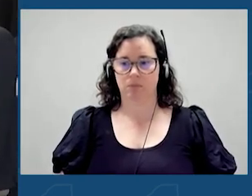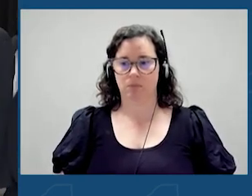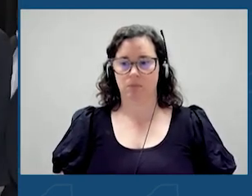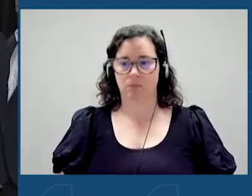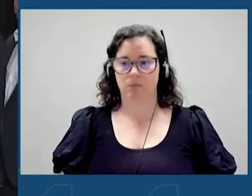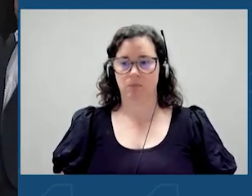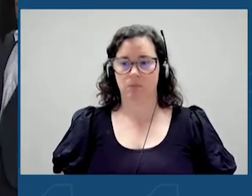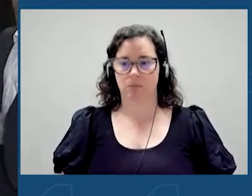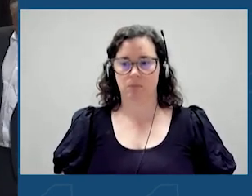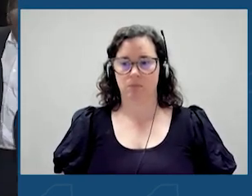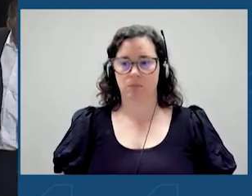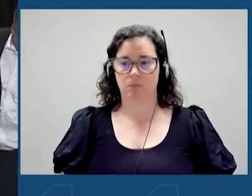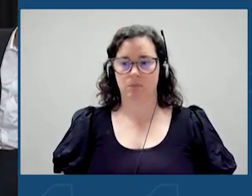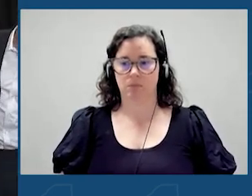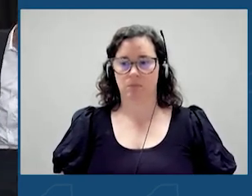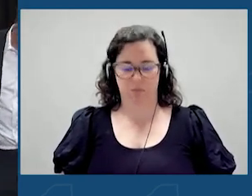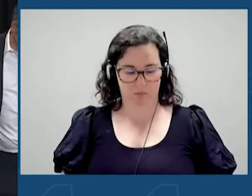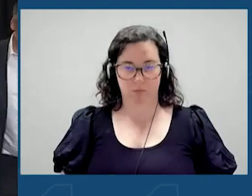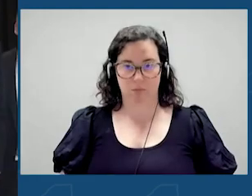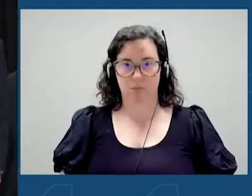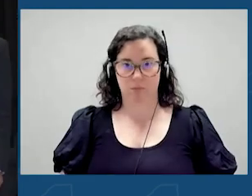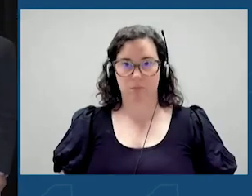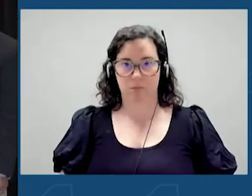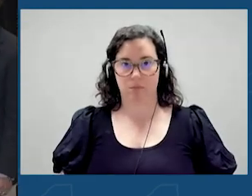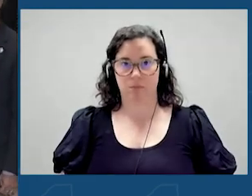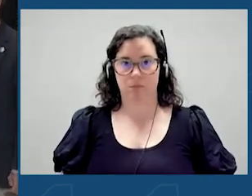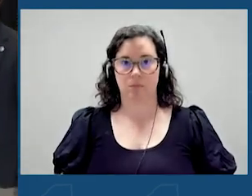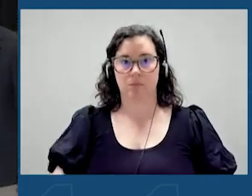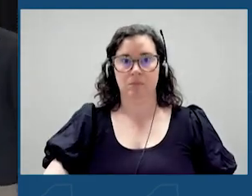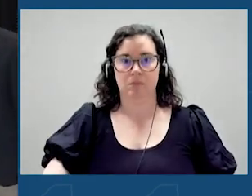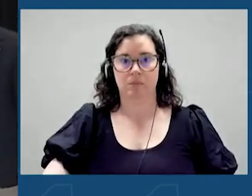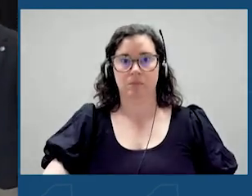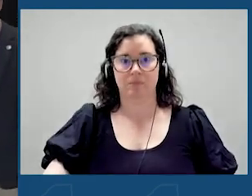a lot of zeros,